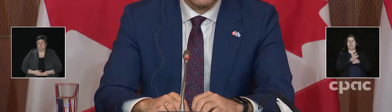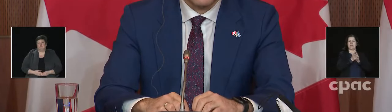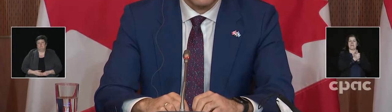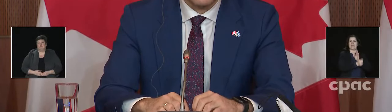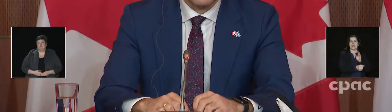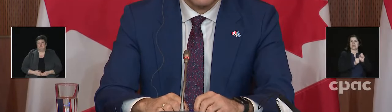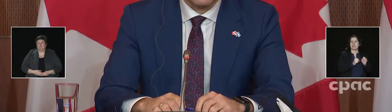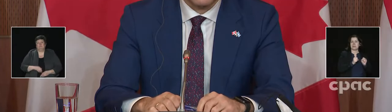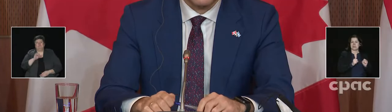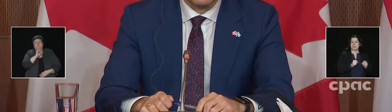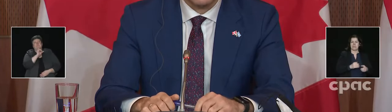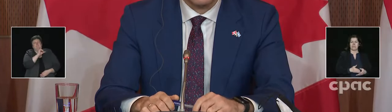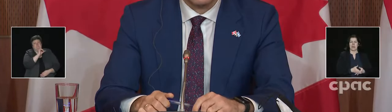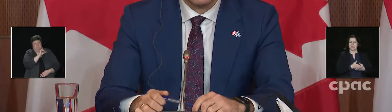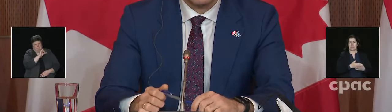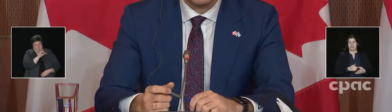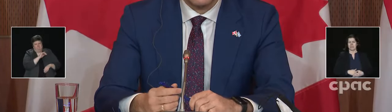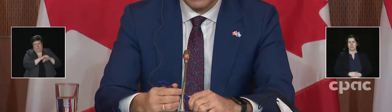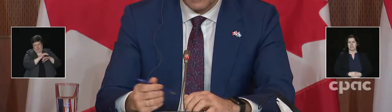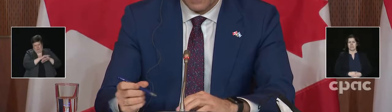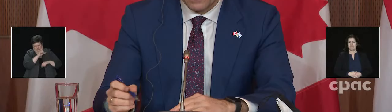Yeah, and just as a follow-up,